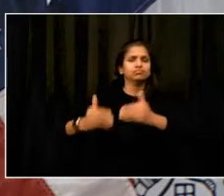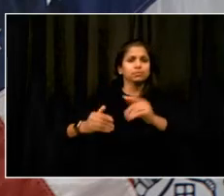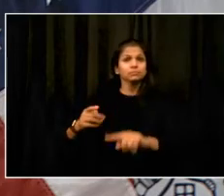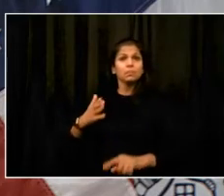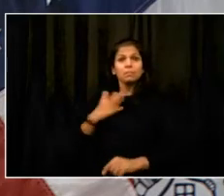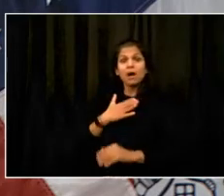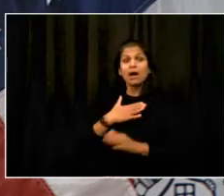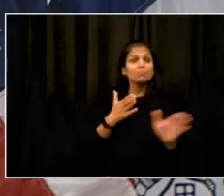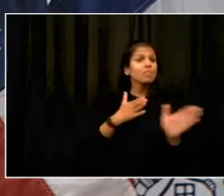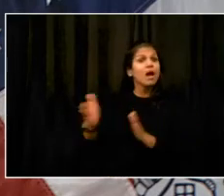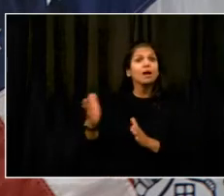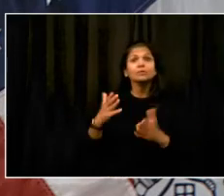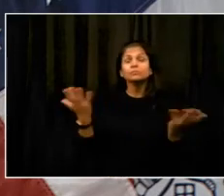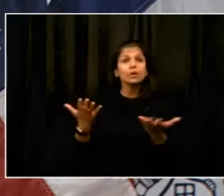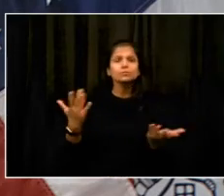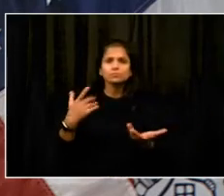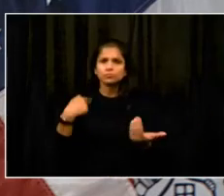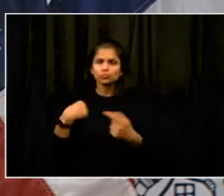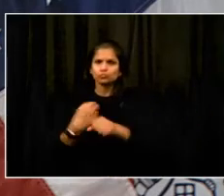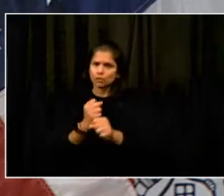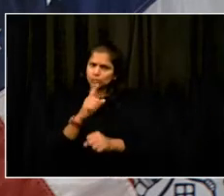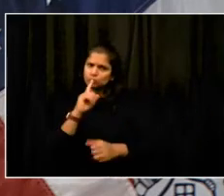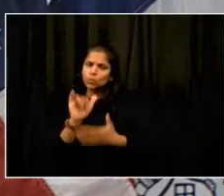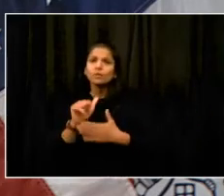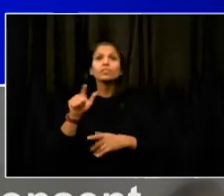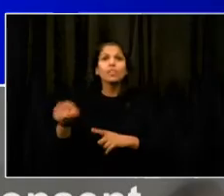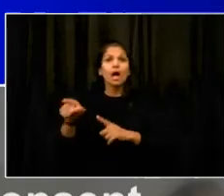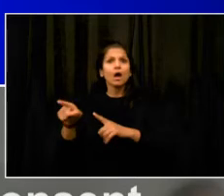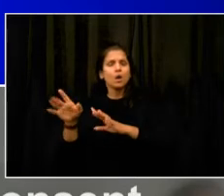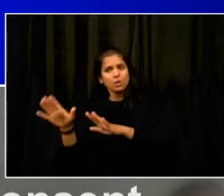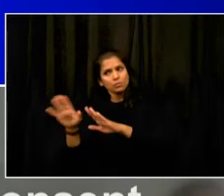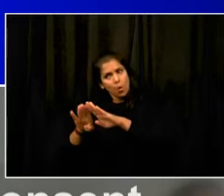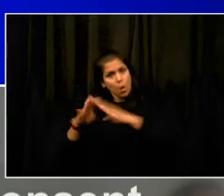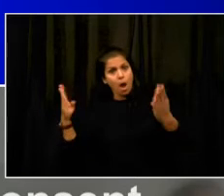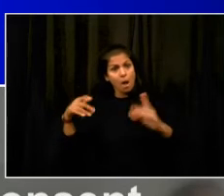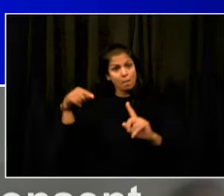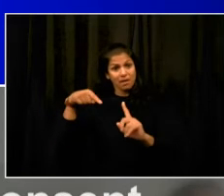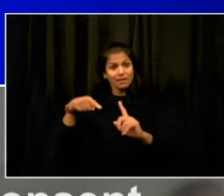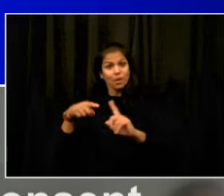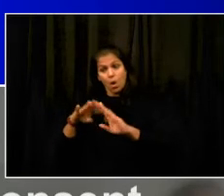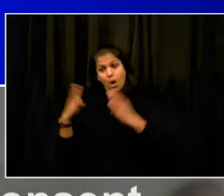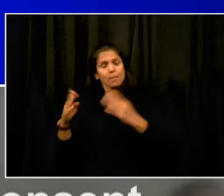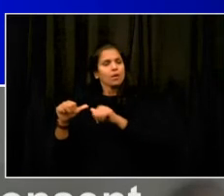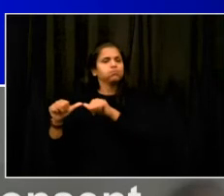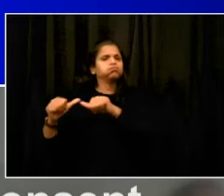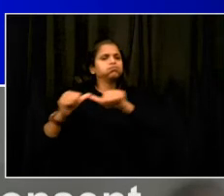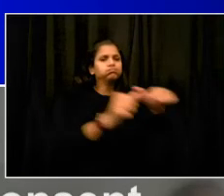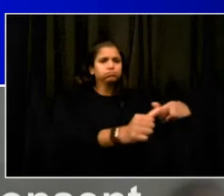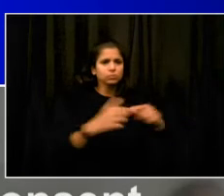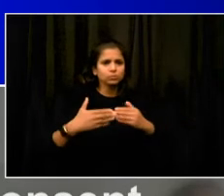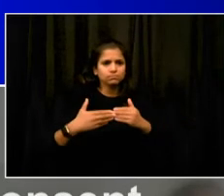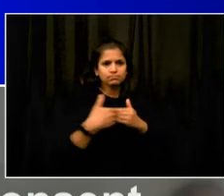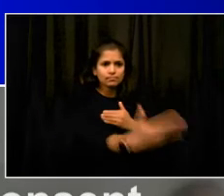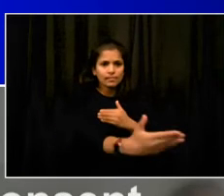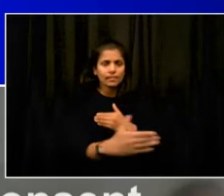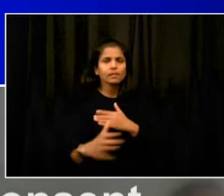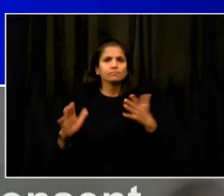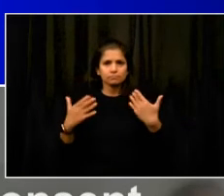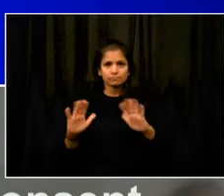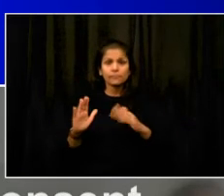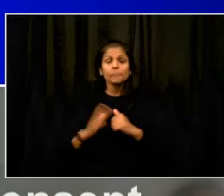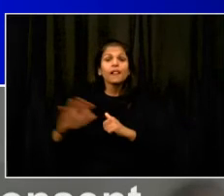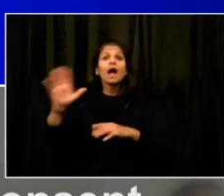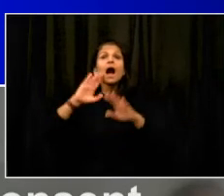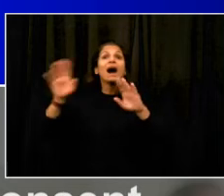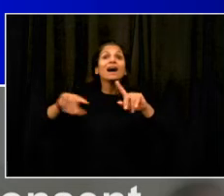this equation are the testing consent forms. We've talked about that a lot. I know the Department of Education sending the information over and over